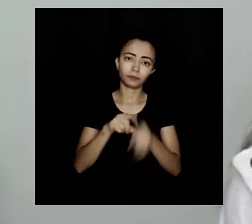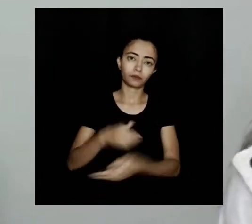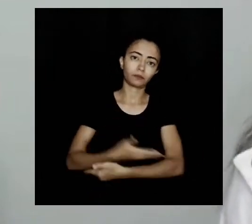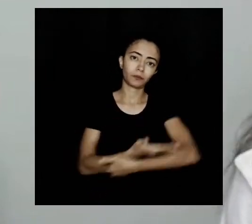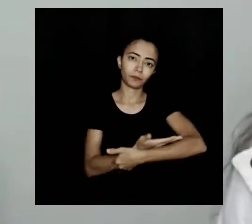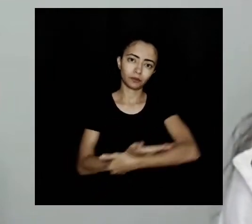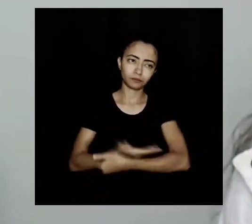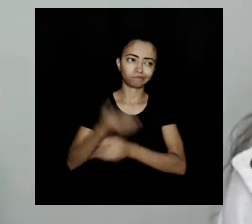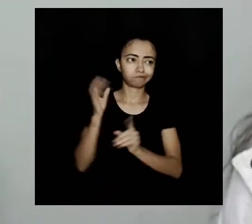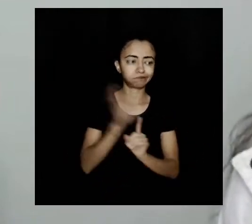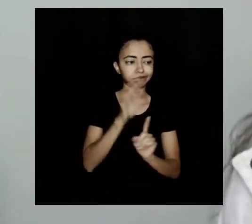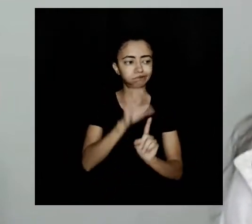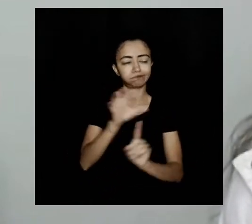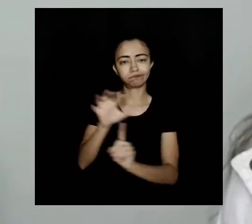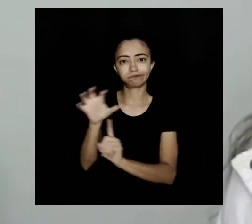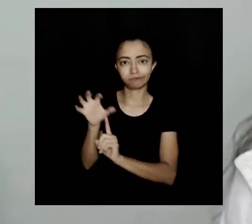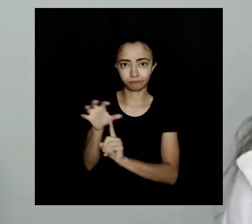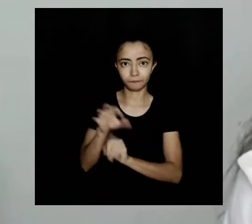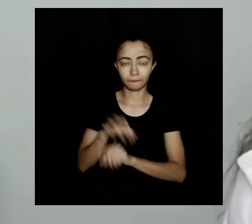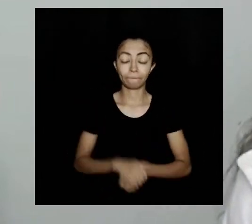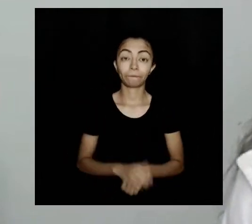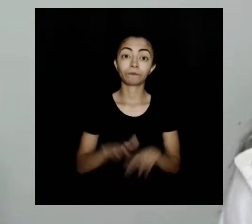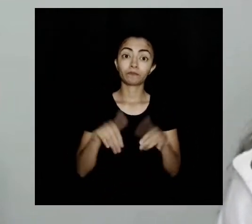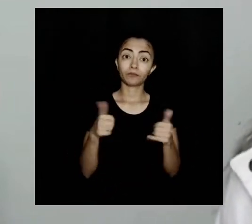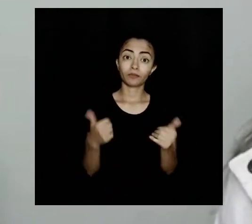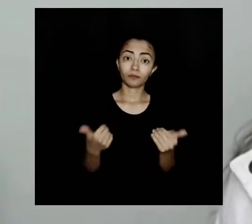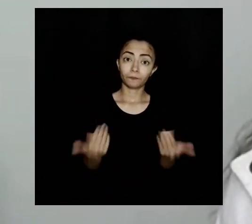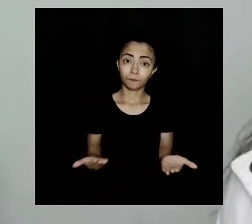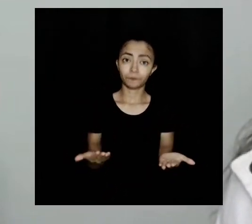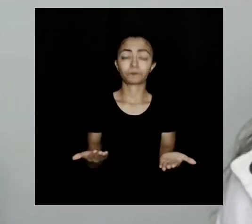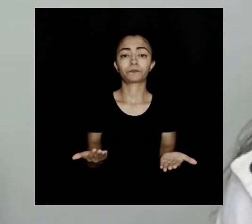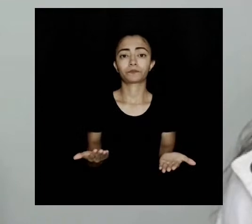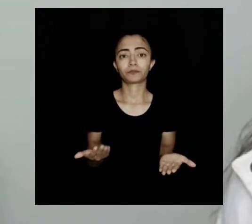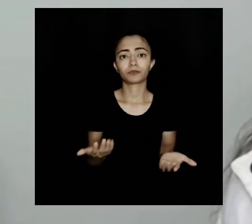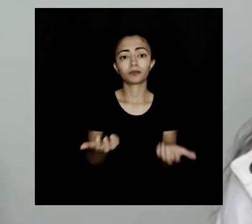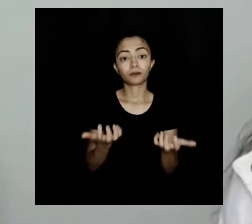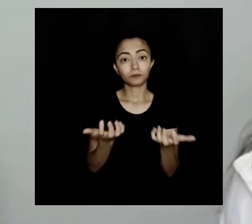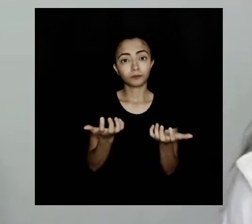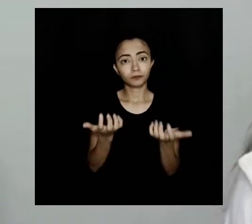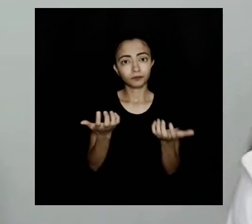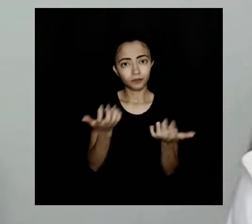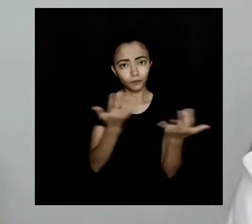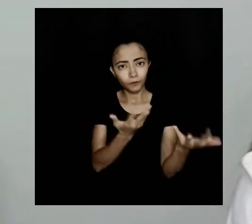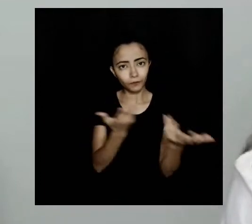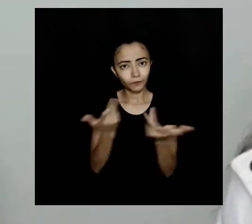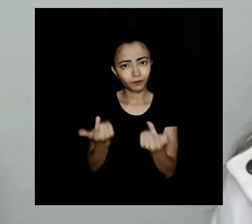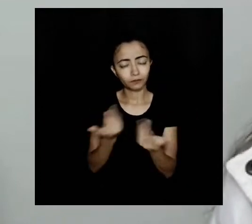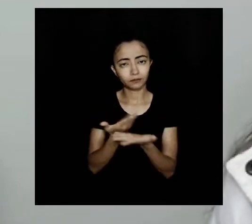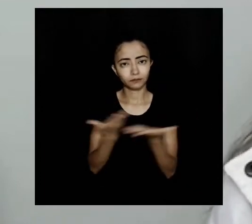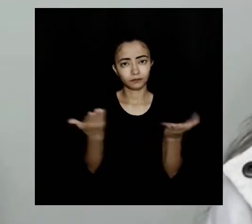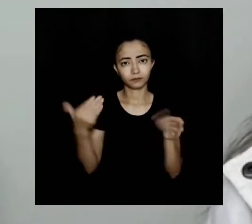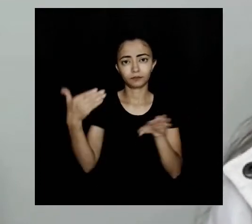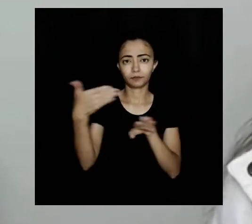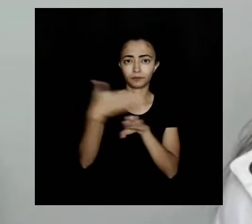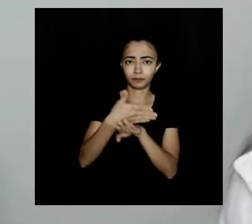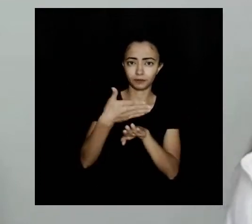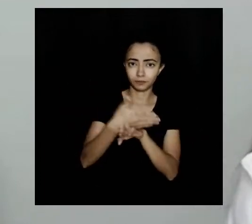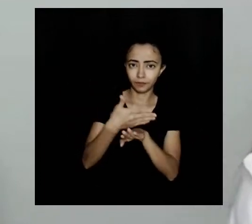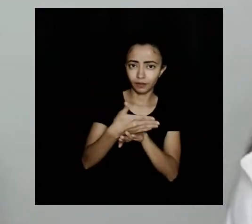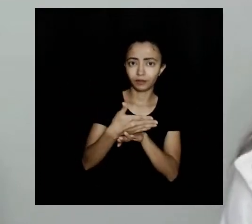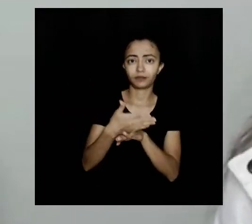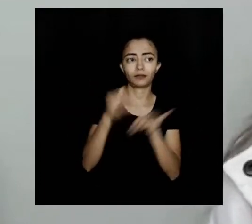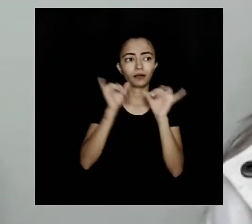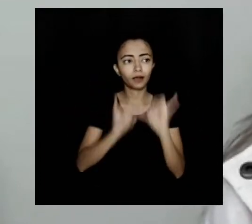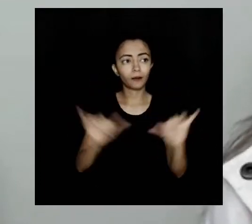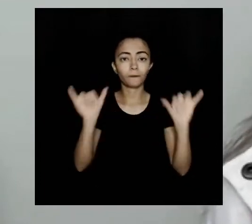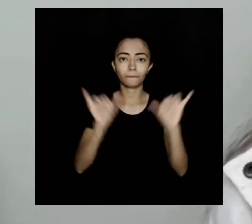the babies and the mothers. So I'd like to invite everyone to